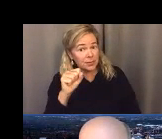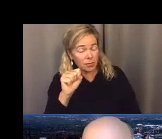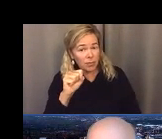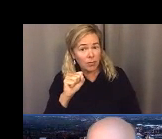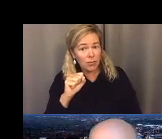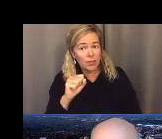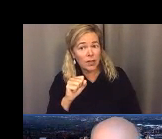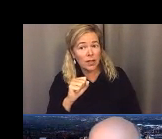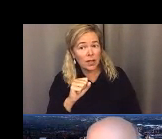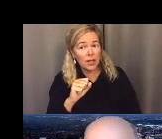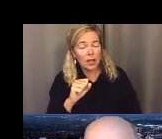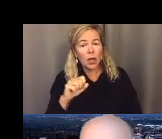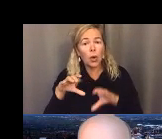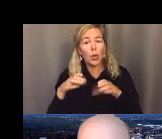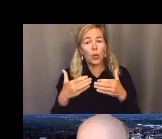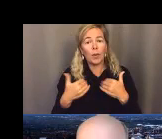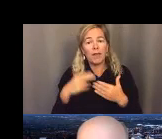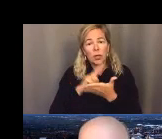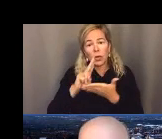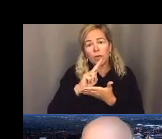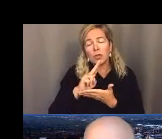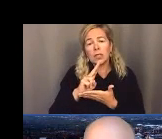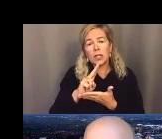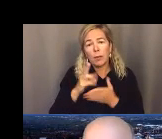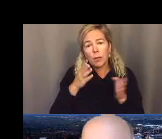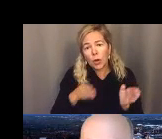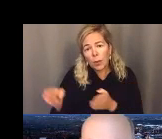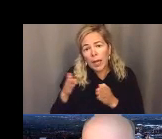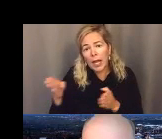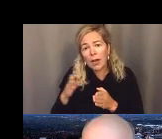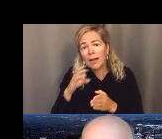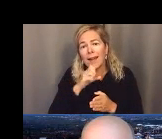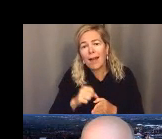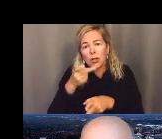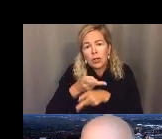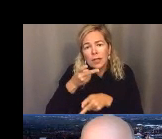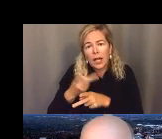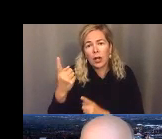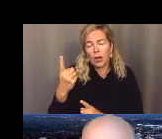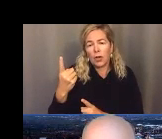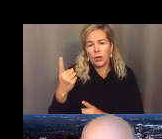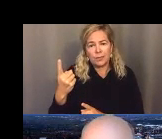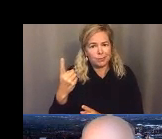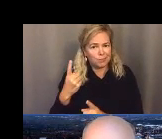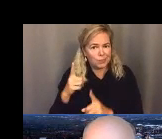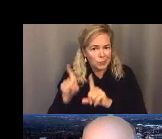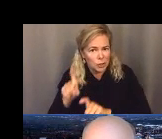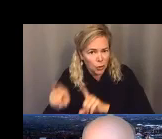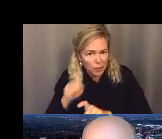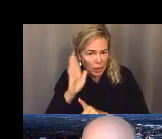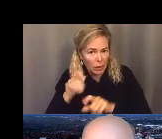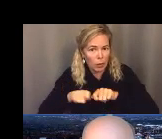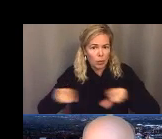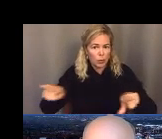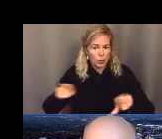a group at the university that is preparing an elder care survey that will go out shortly. And so look for